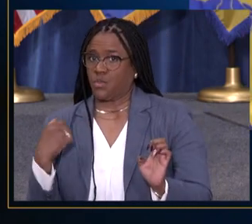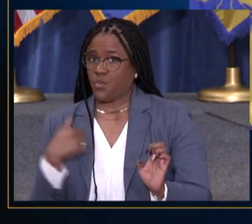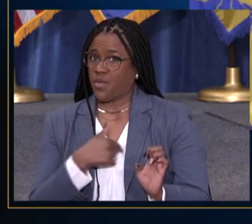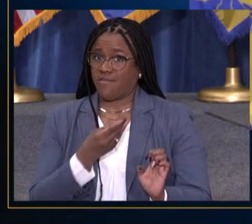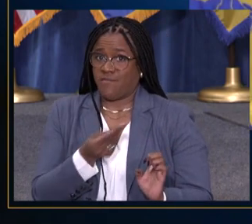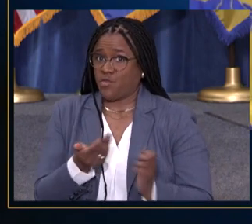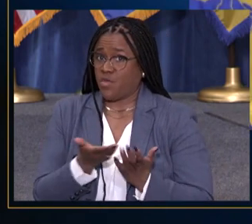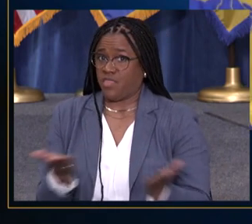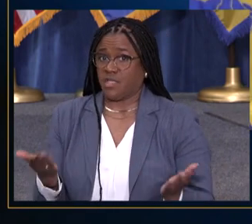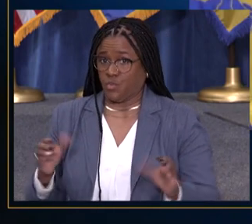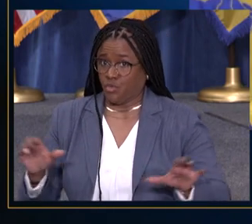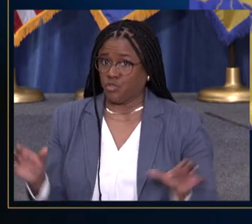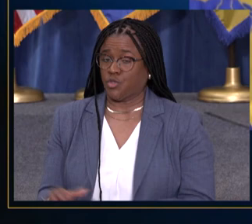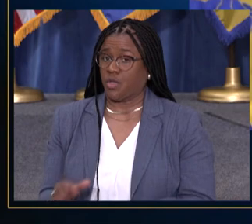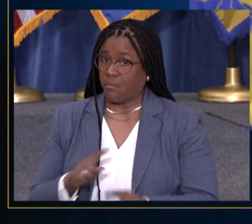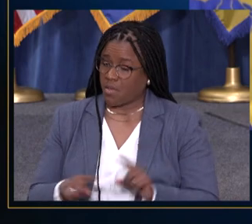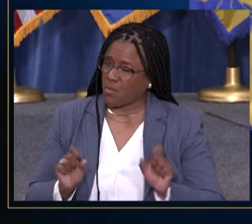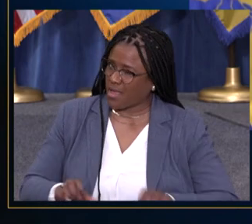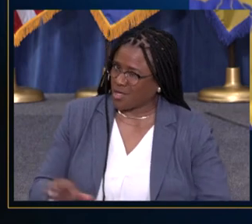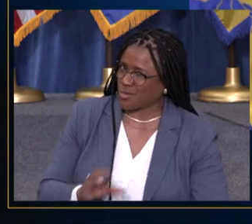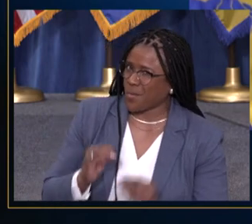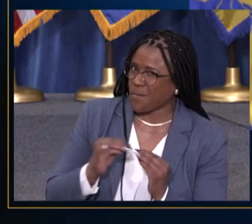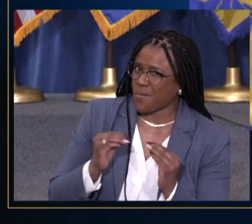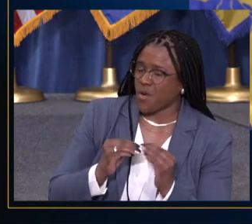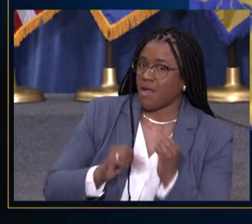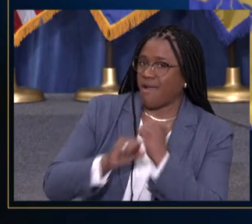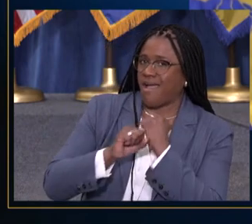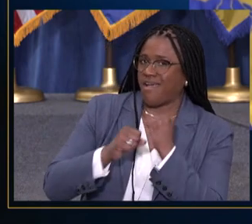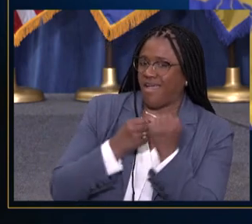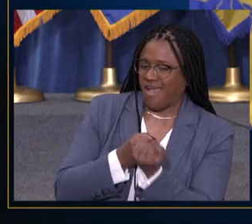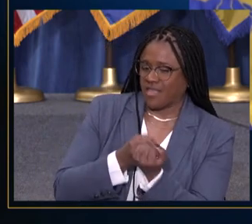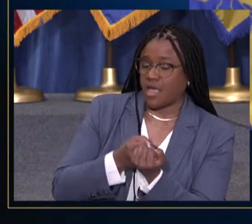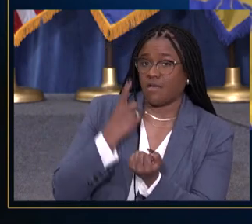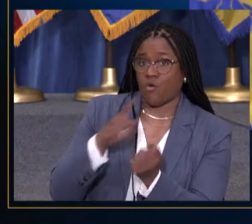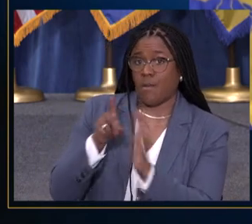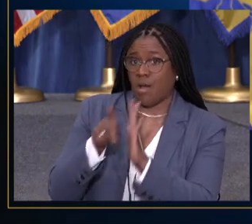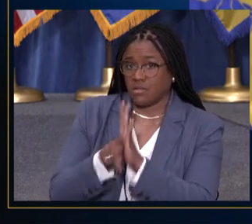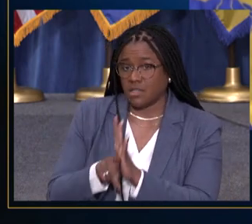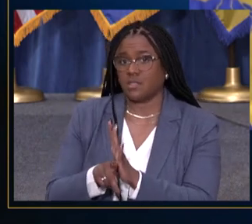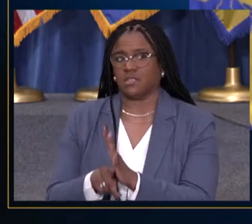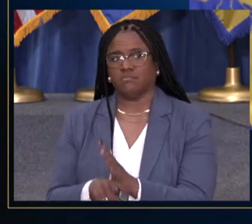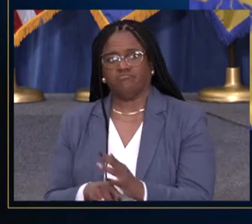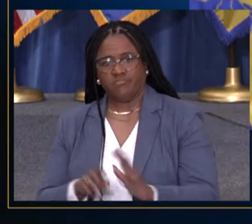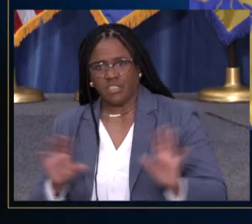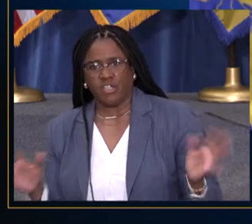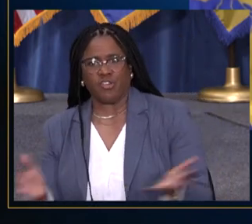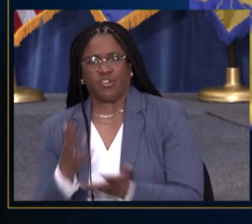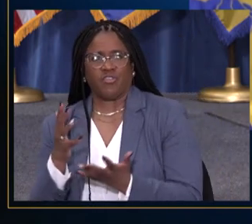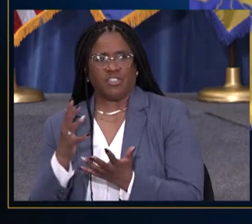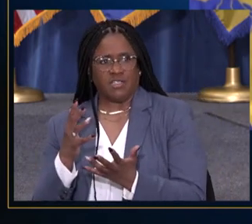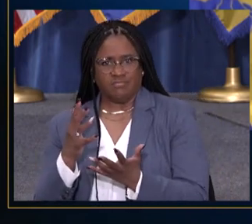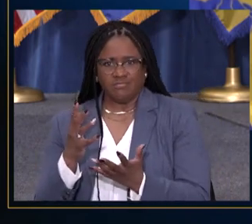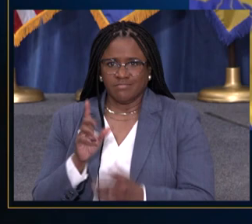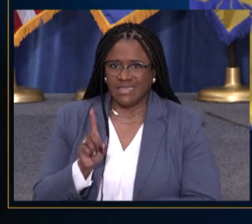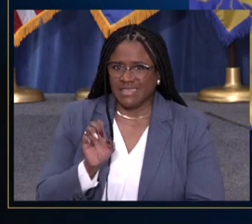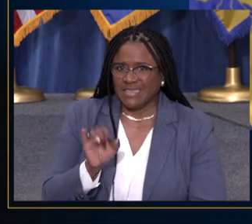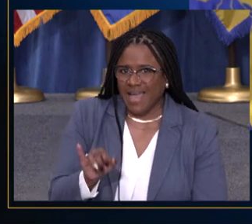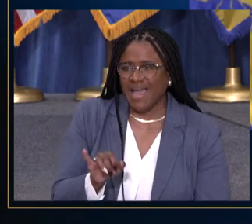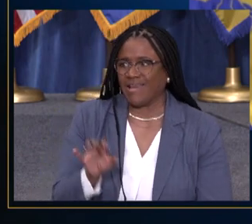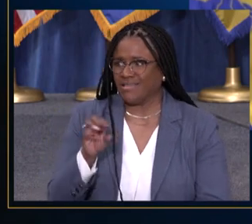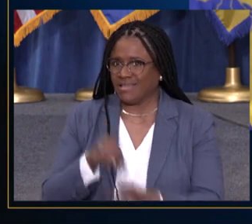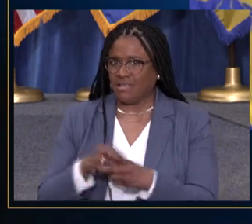more. So advocating for policies, promoting diversity and inclusion within the healthcare workforce, we can create a more equitable